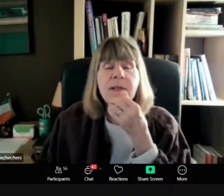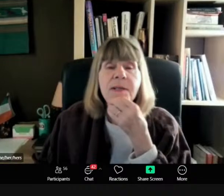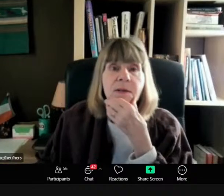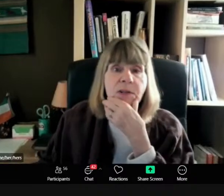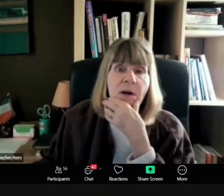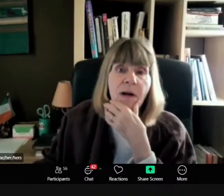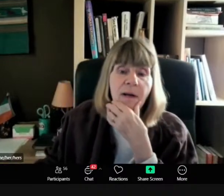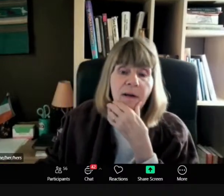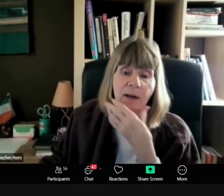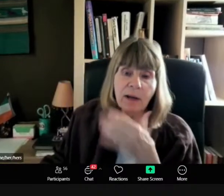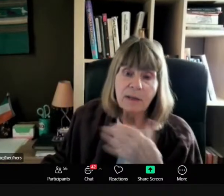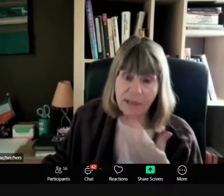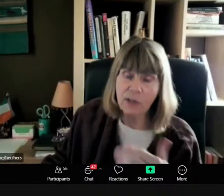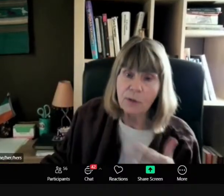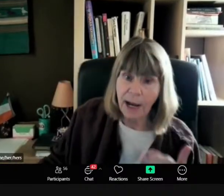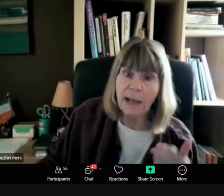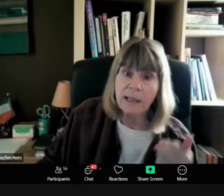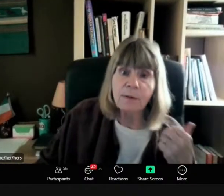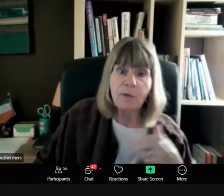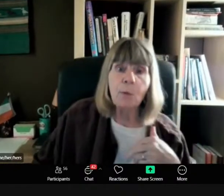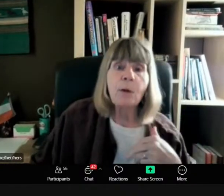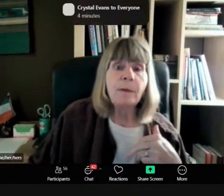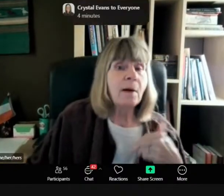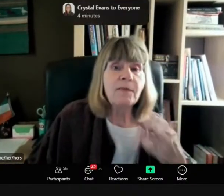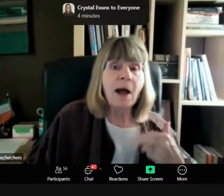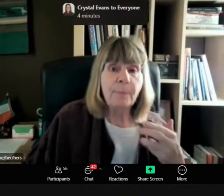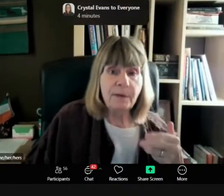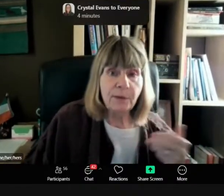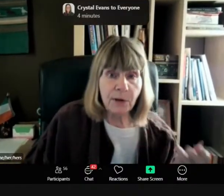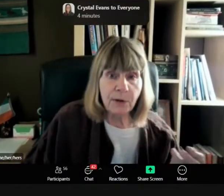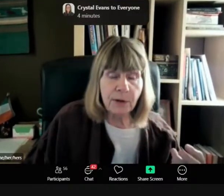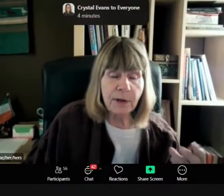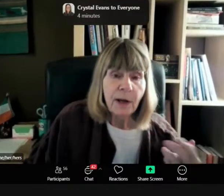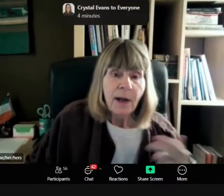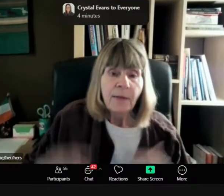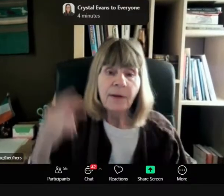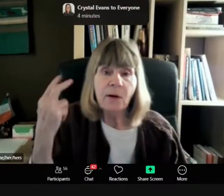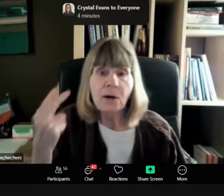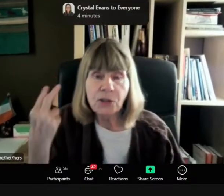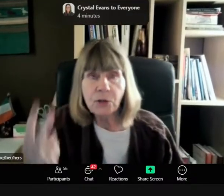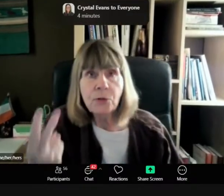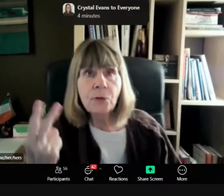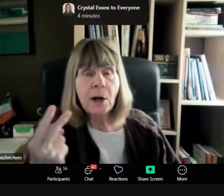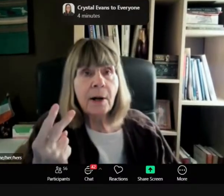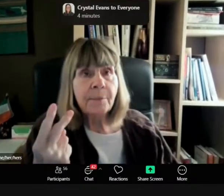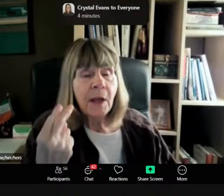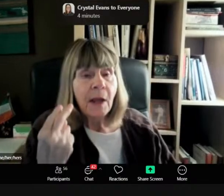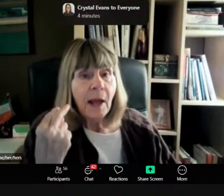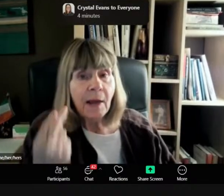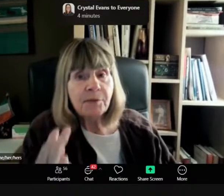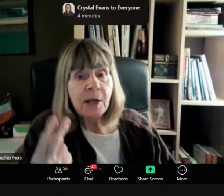years, the research on sexual enhancement for women have not been very good. There are two